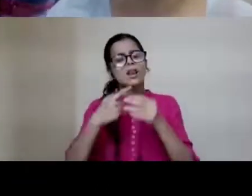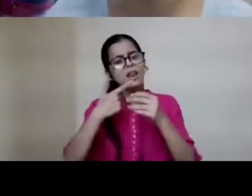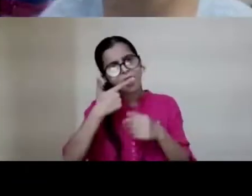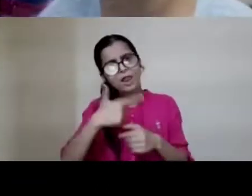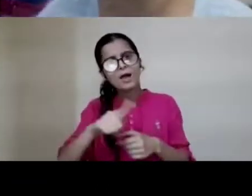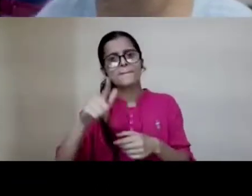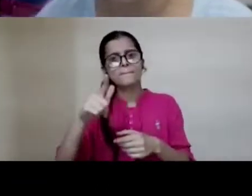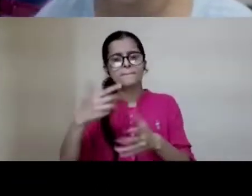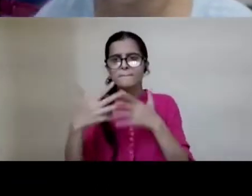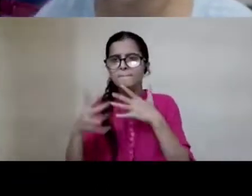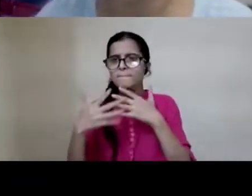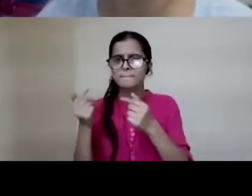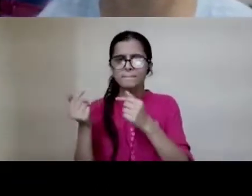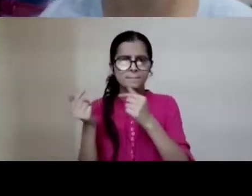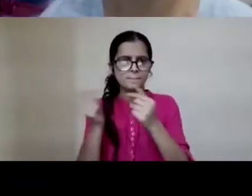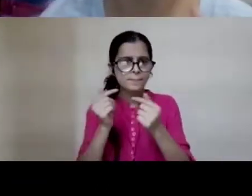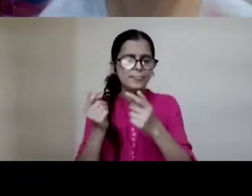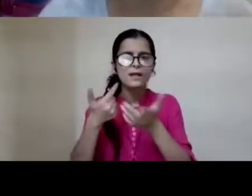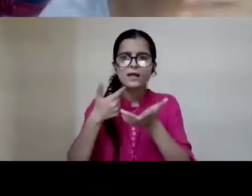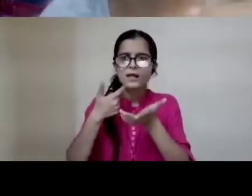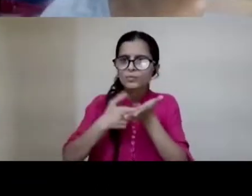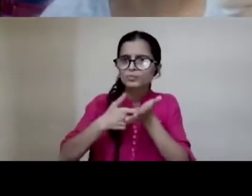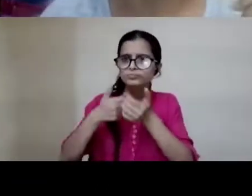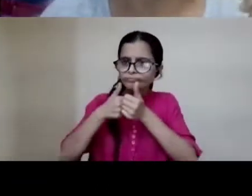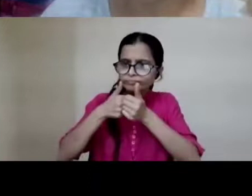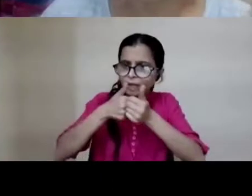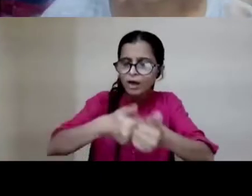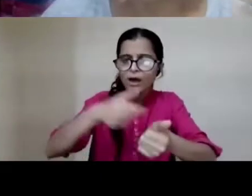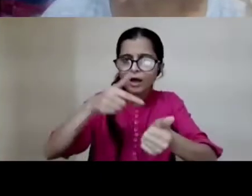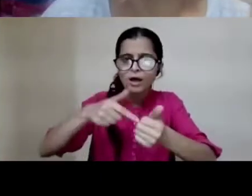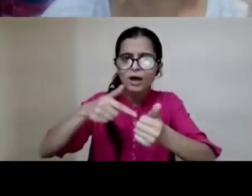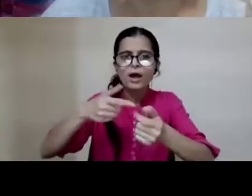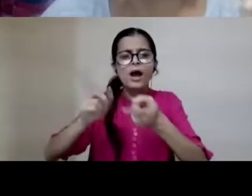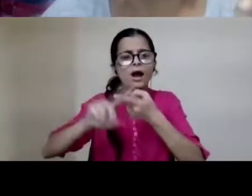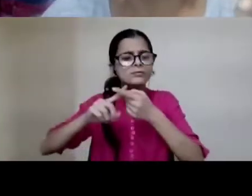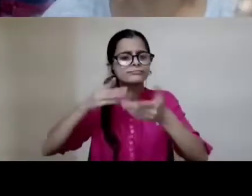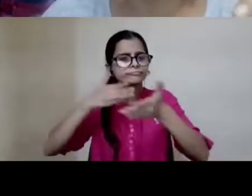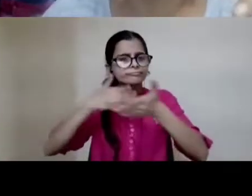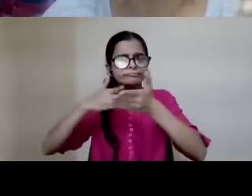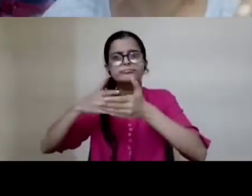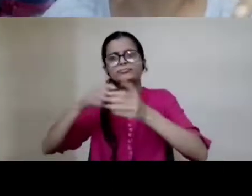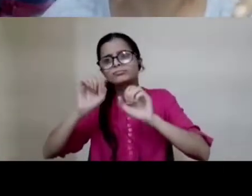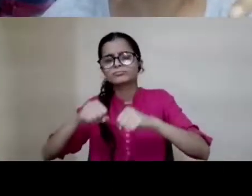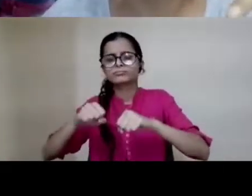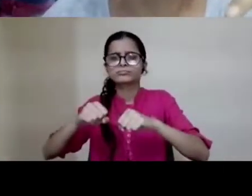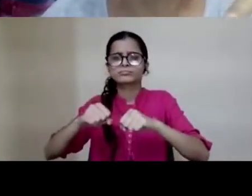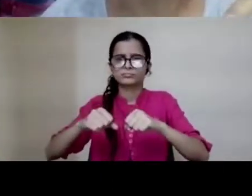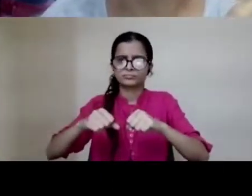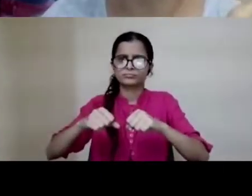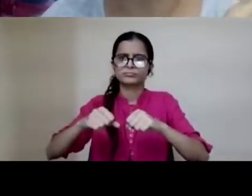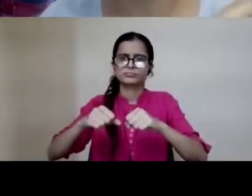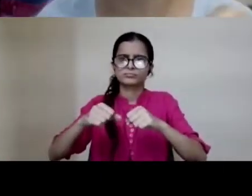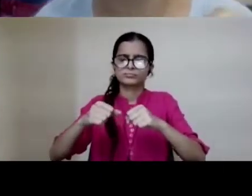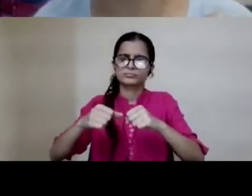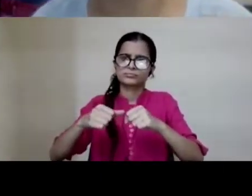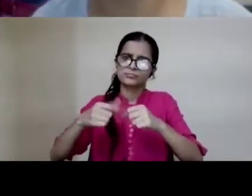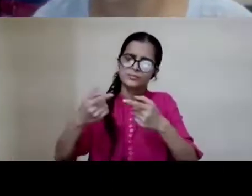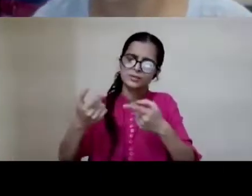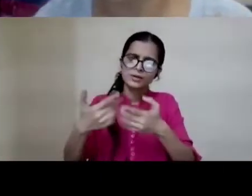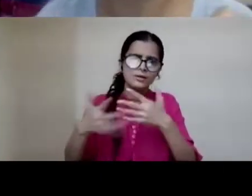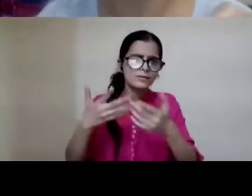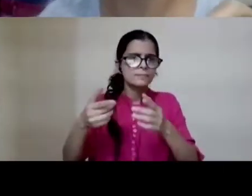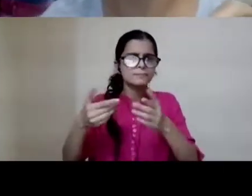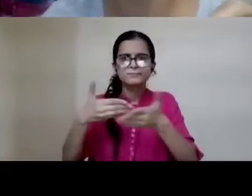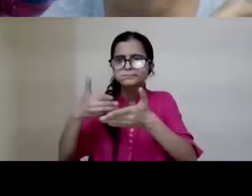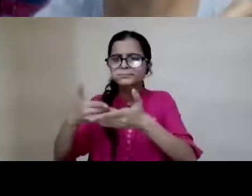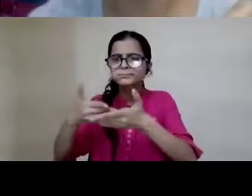between two disciplines. The difficulty, of course, with law is that it's not just a discipline. It's not just an area of study.